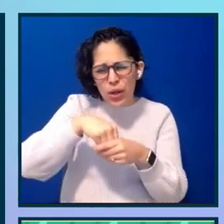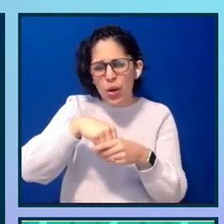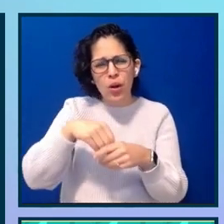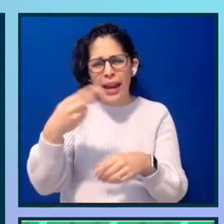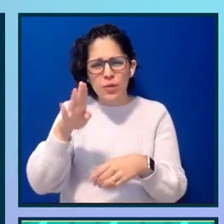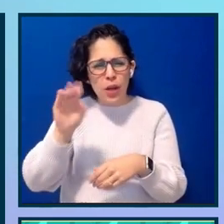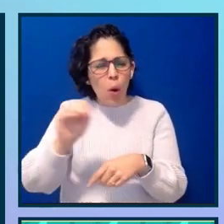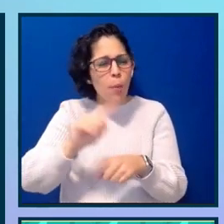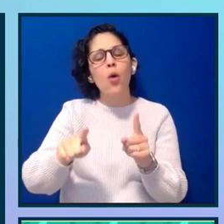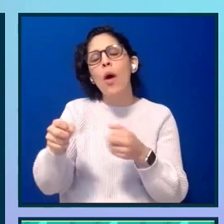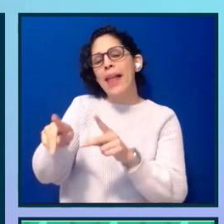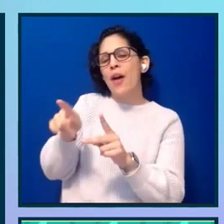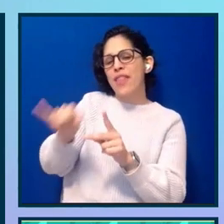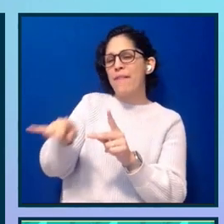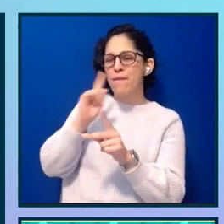people, I guess.